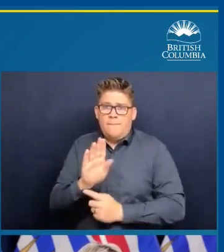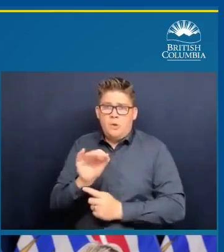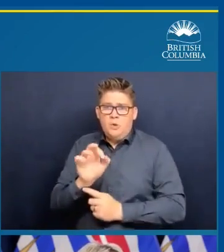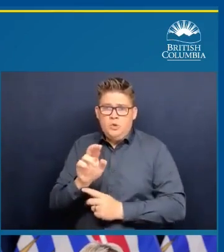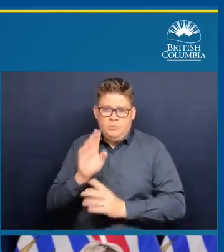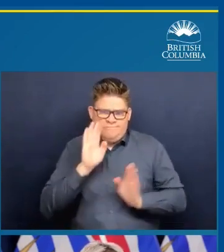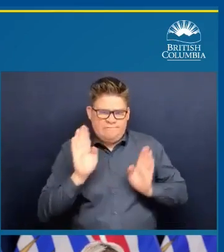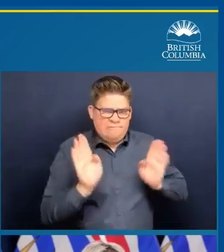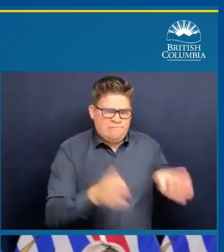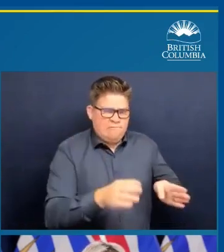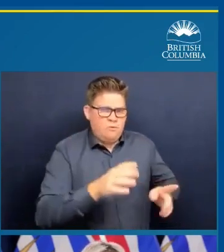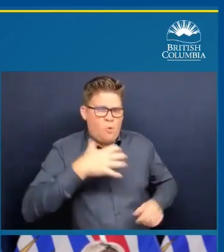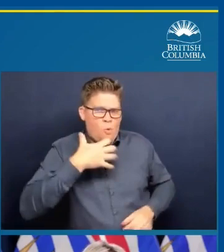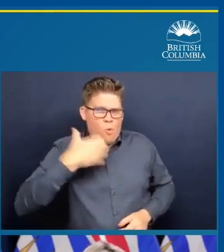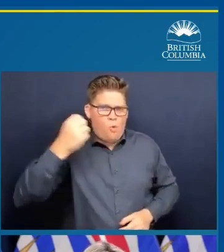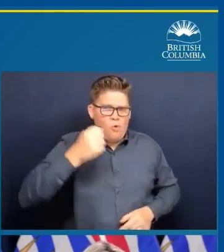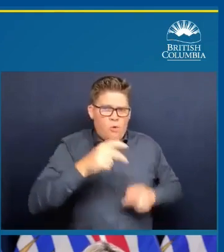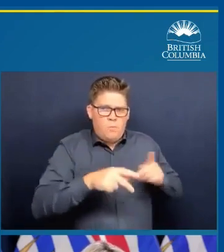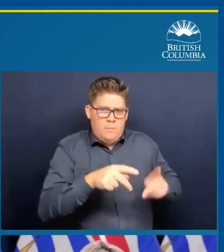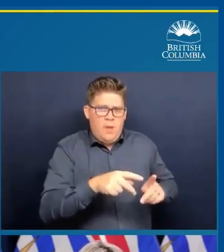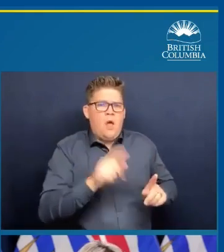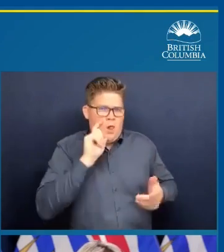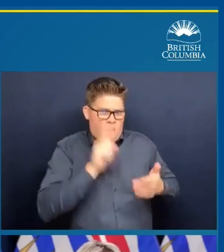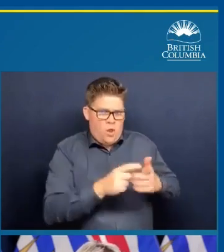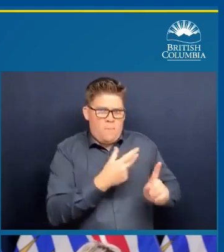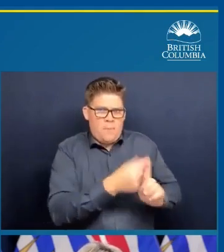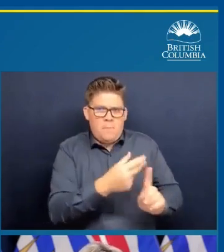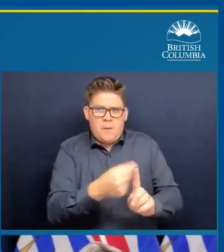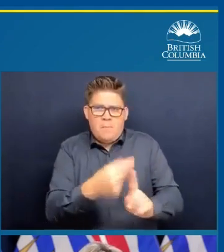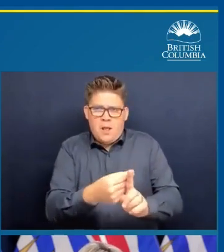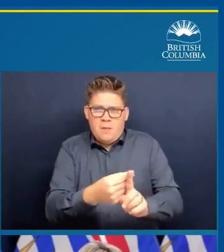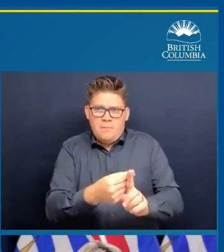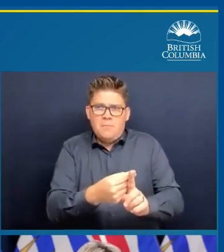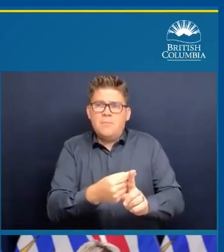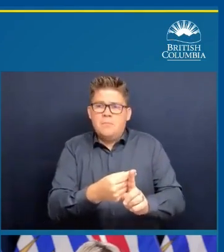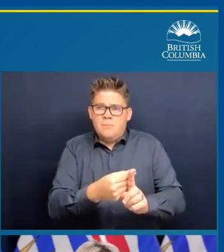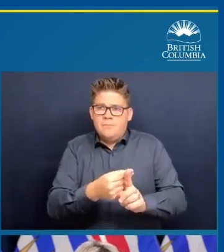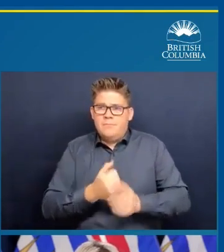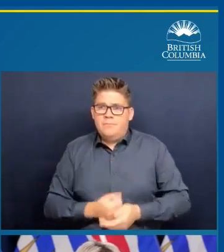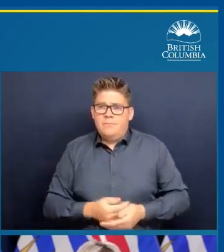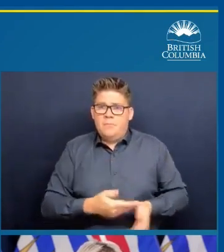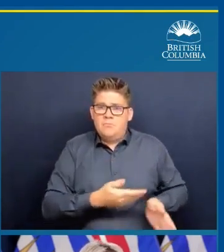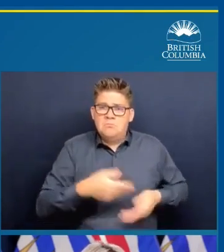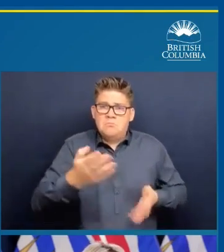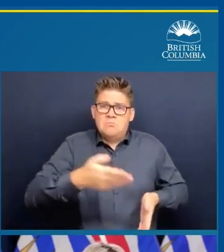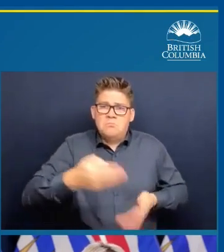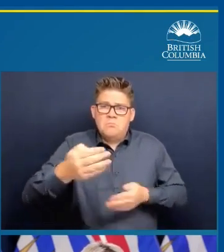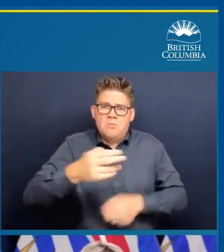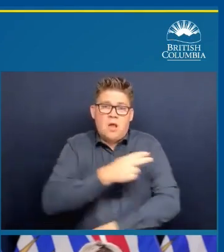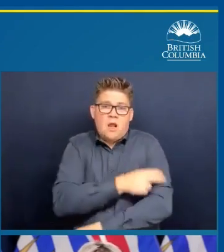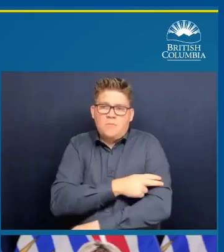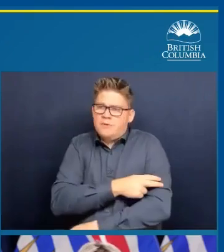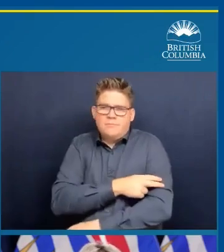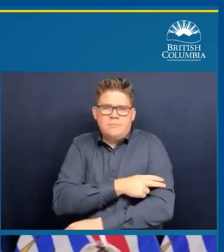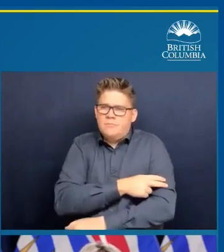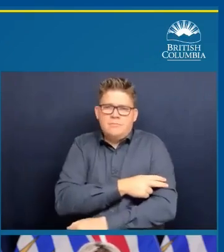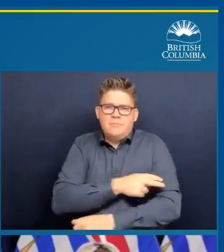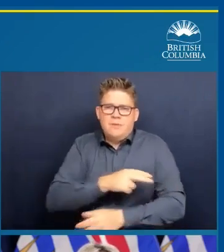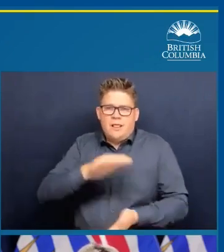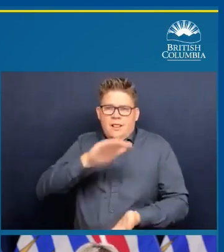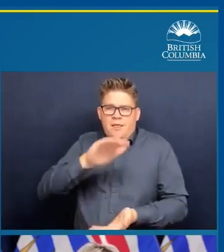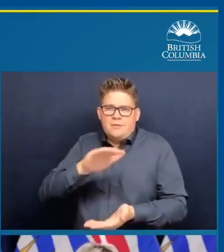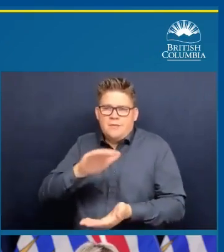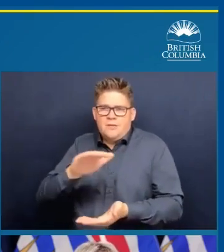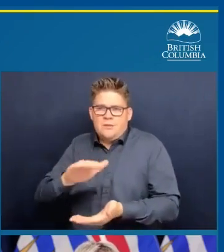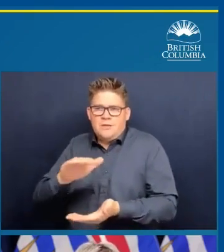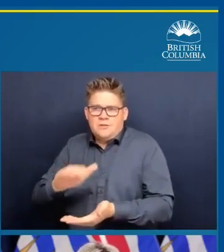older get that dose, we have now started to see decrease in hospitalization in particularly people over the age 80, which